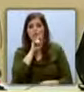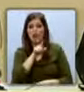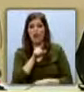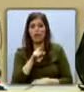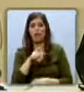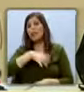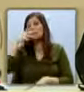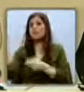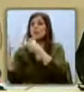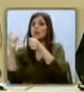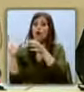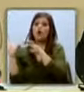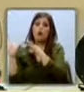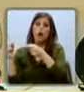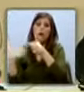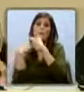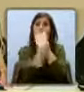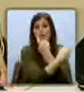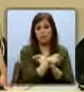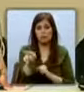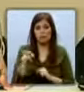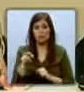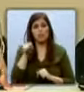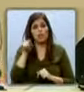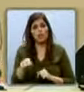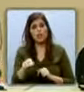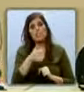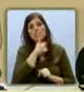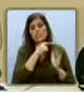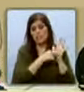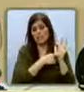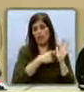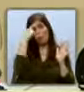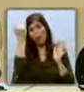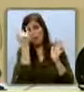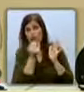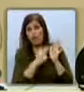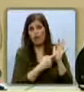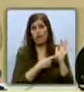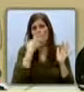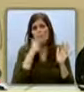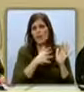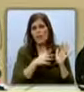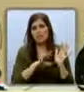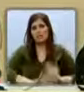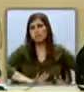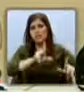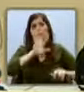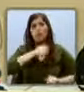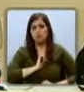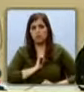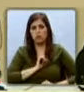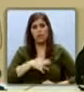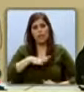your partners and say, well, this measure in particular, or this idea, doesn't seem to work in my country, so I want to replace it